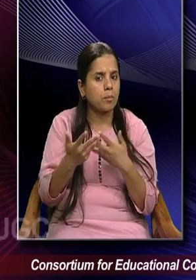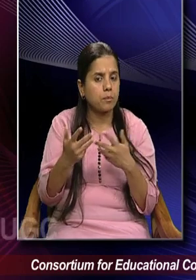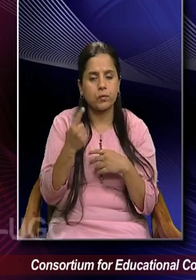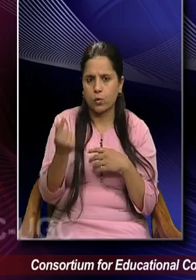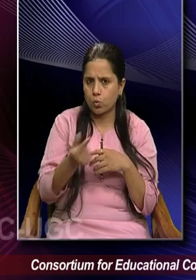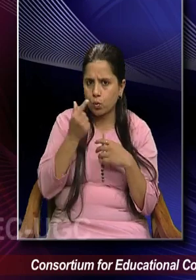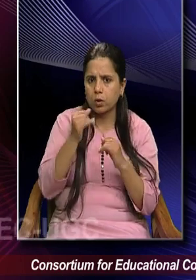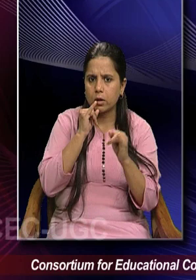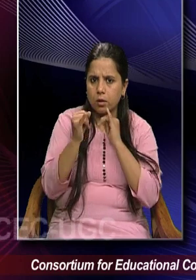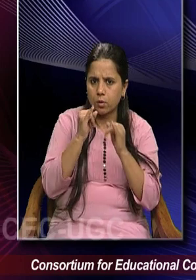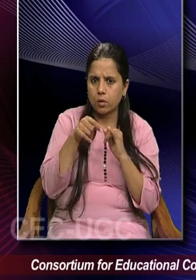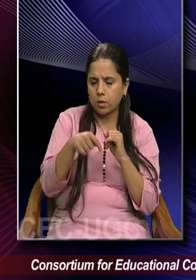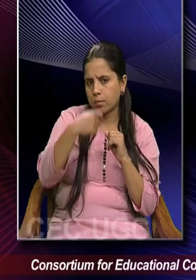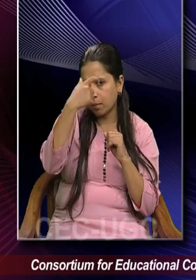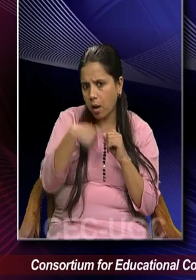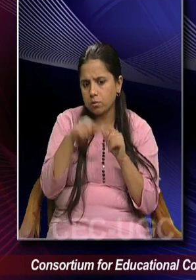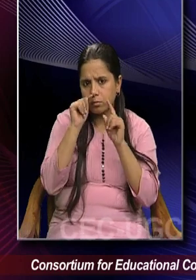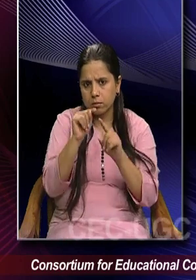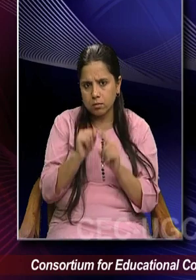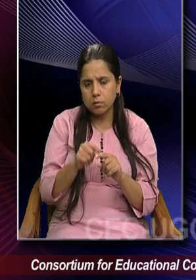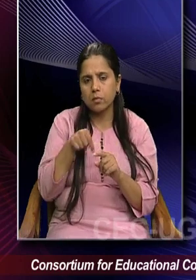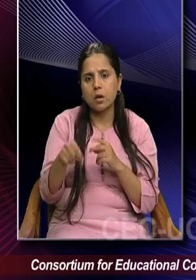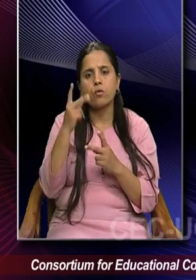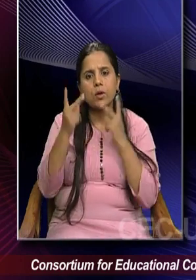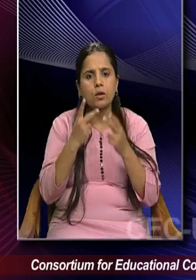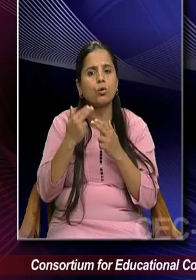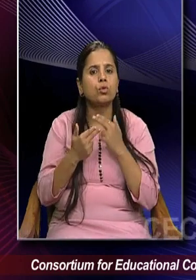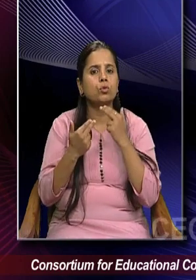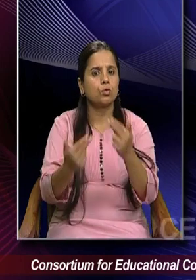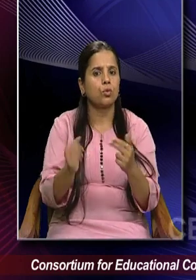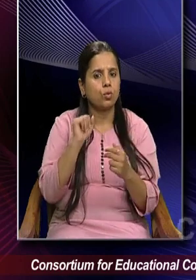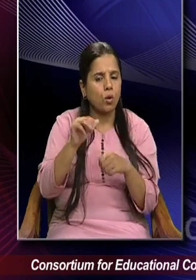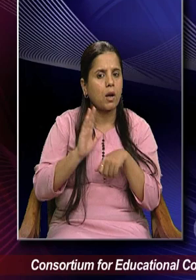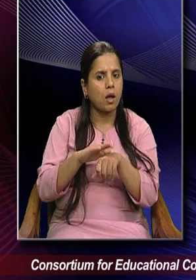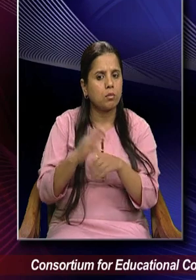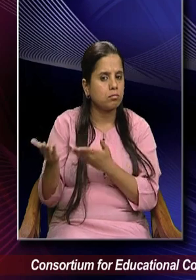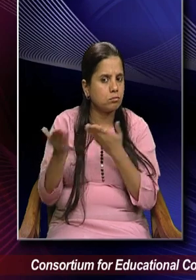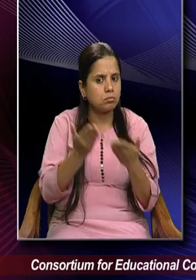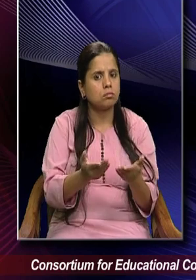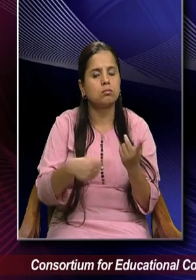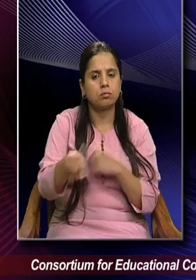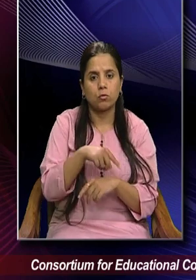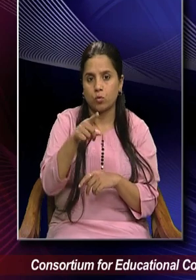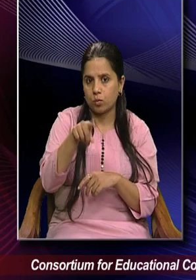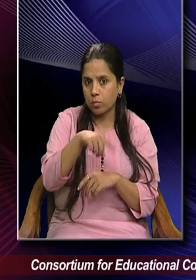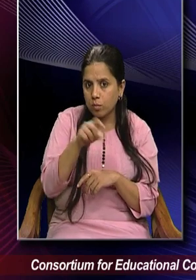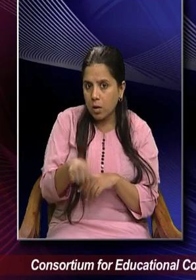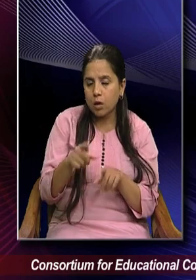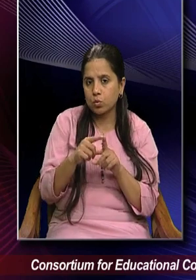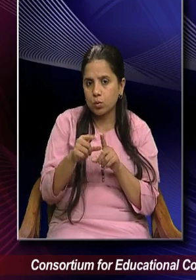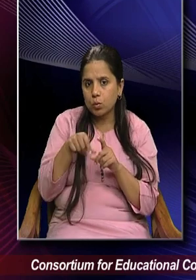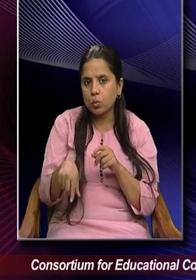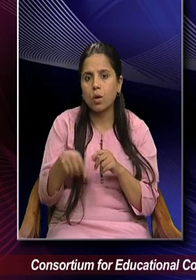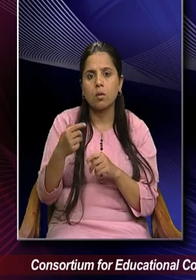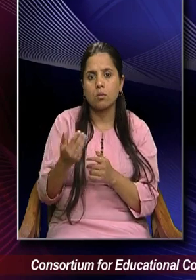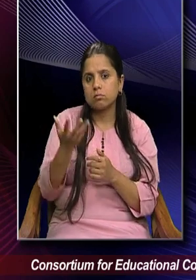Use interviews, personal anecdotes, and visual storytelling to bring their experience to life. You have to cover various